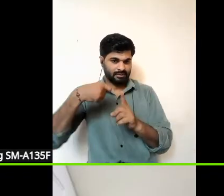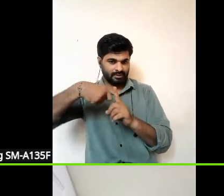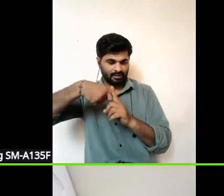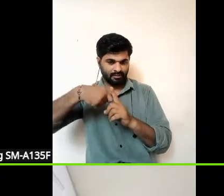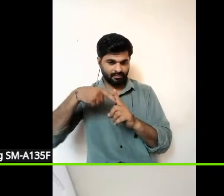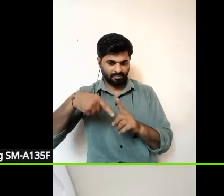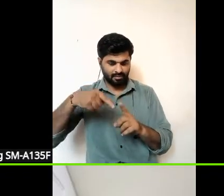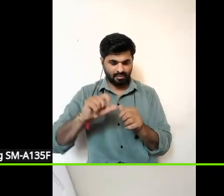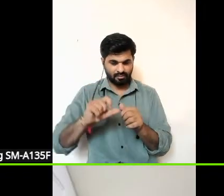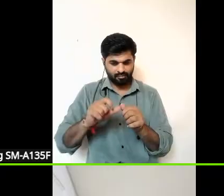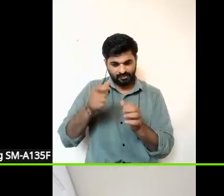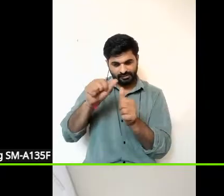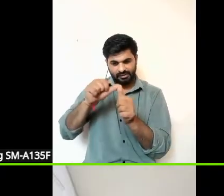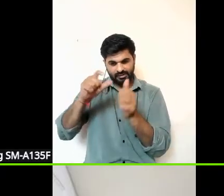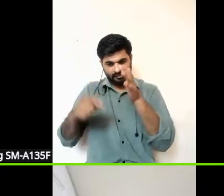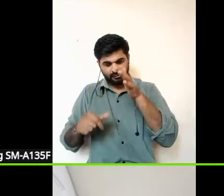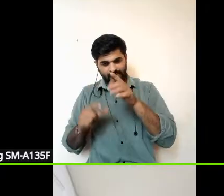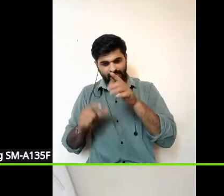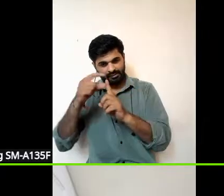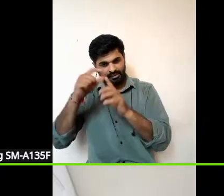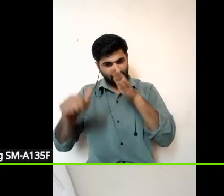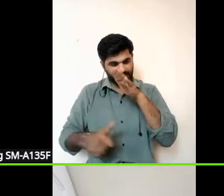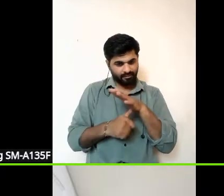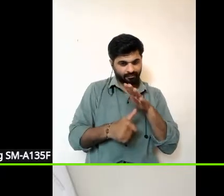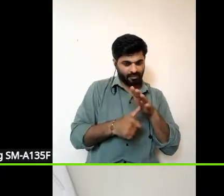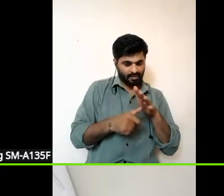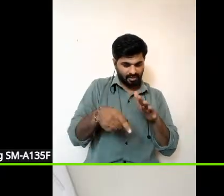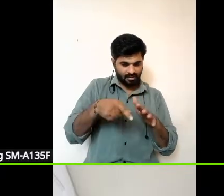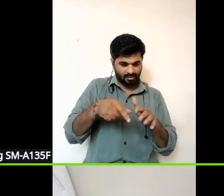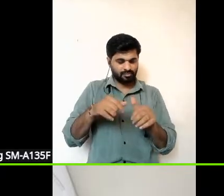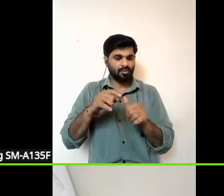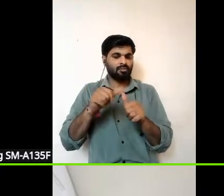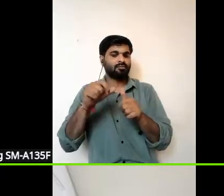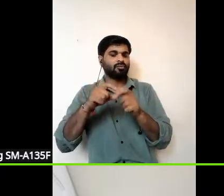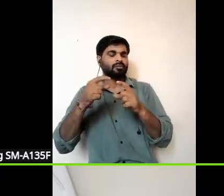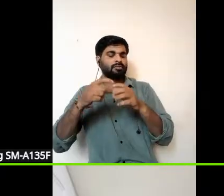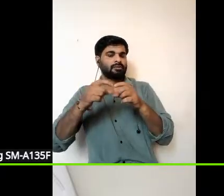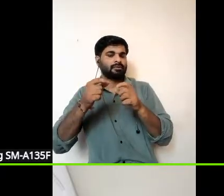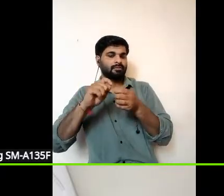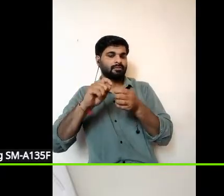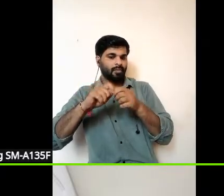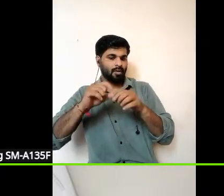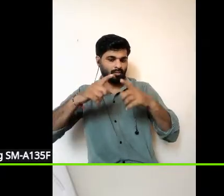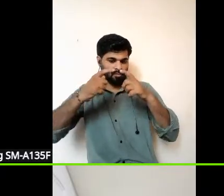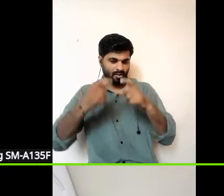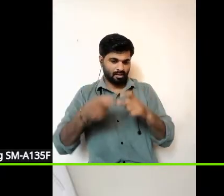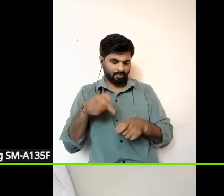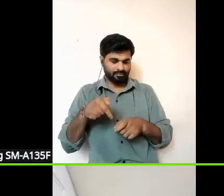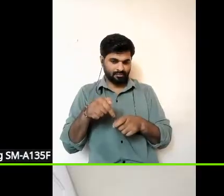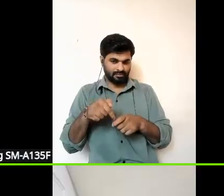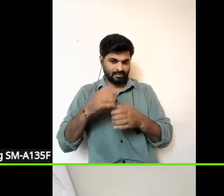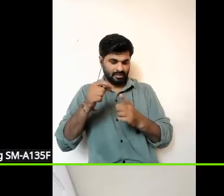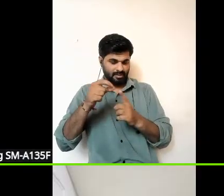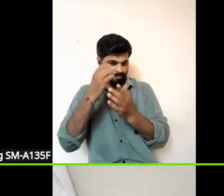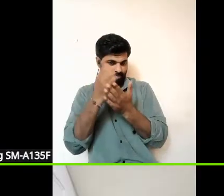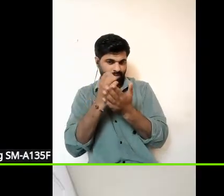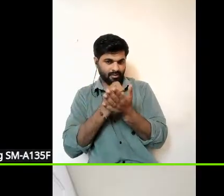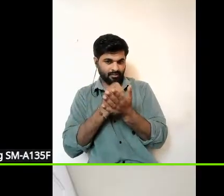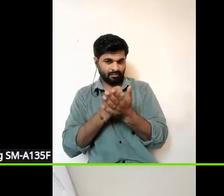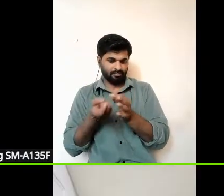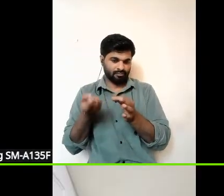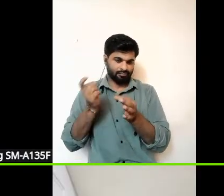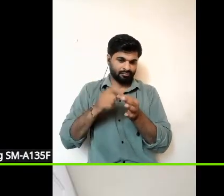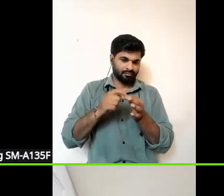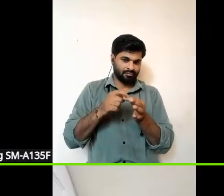are a community-based organization. We work in Delhi's urban slums. This webinar is jointly co-hosted